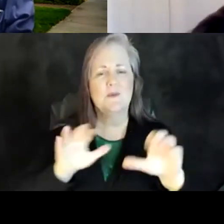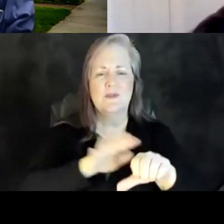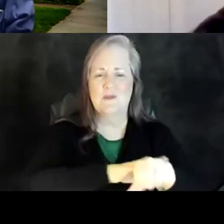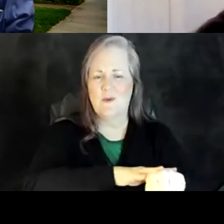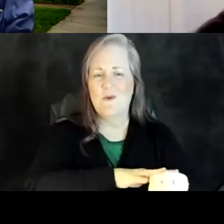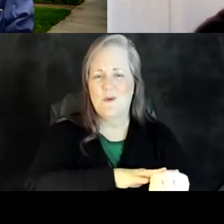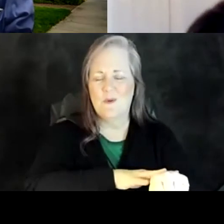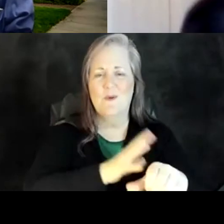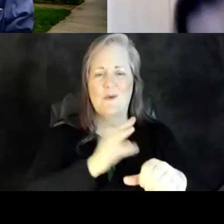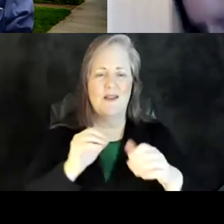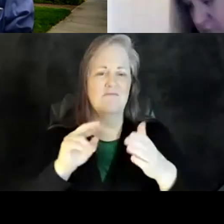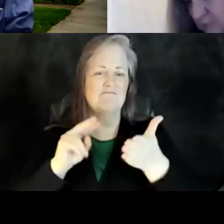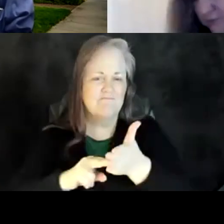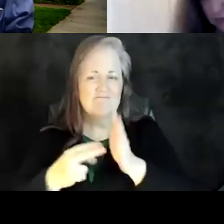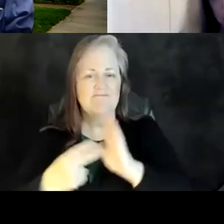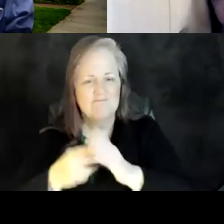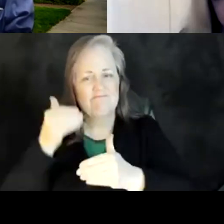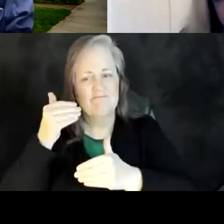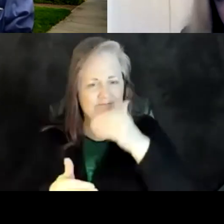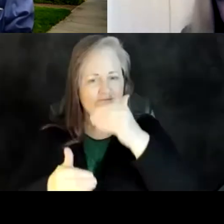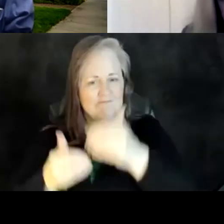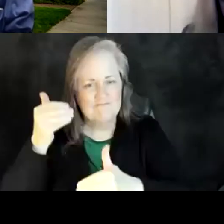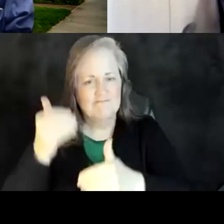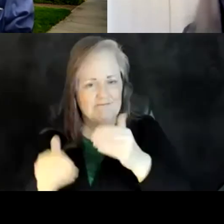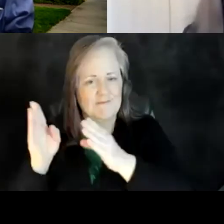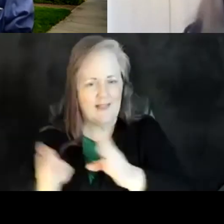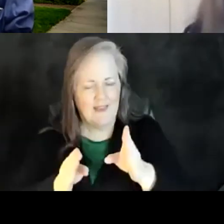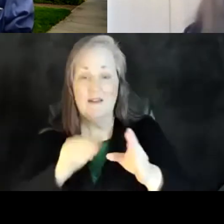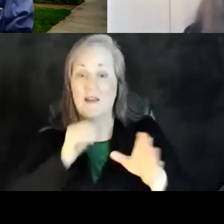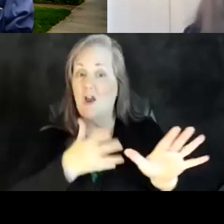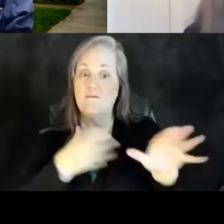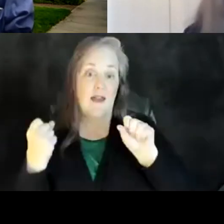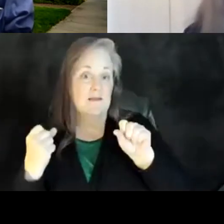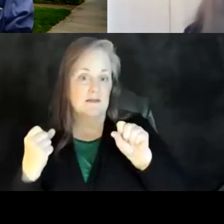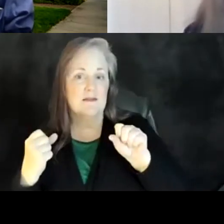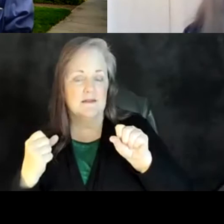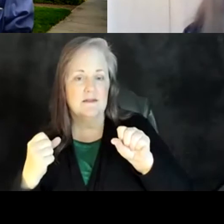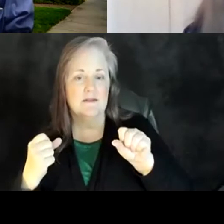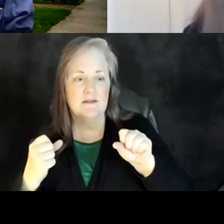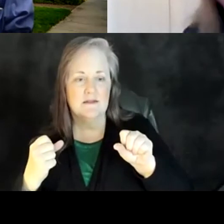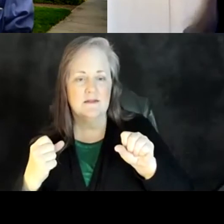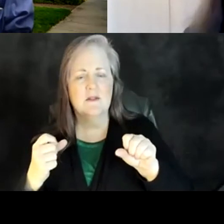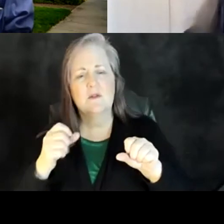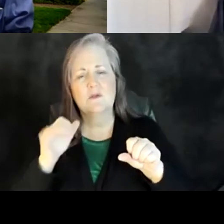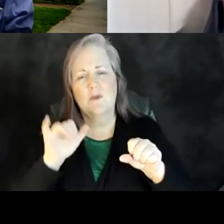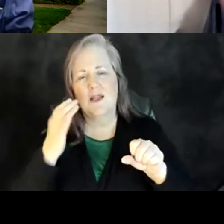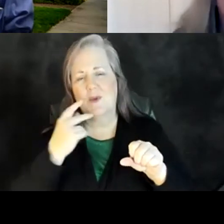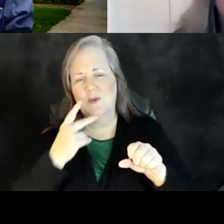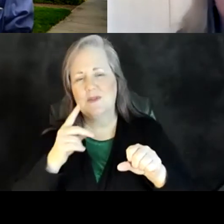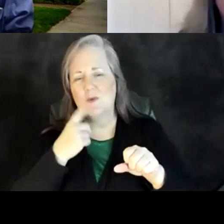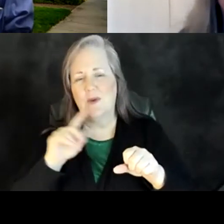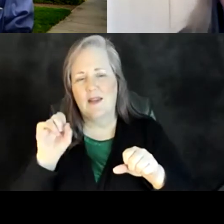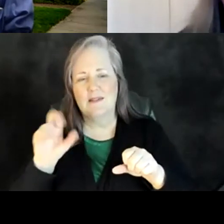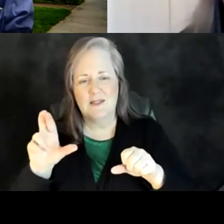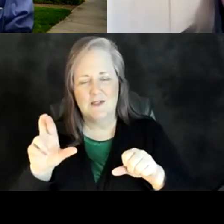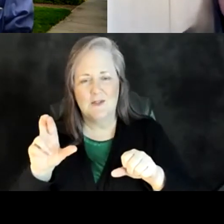and deliberately and not doing it too fast. And so that's why we are seeing that with the red tier, we're